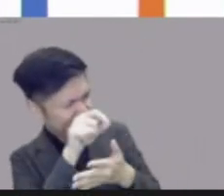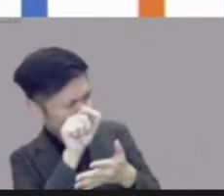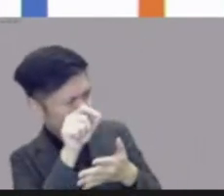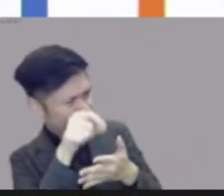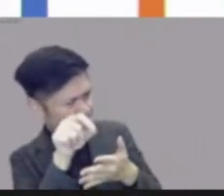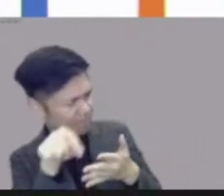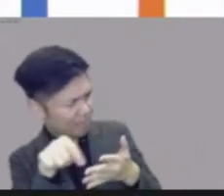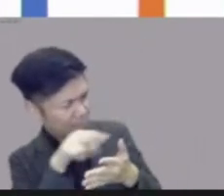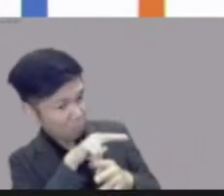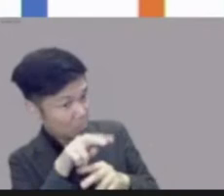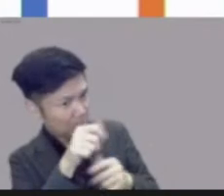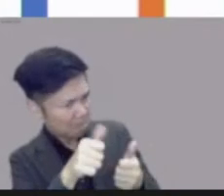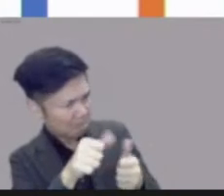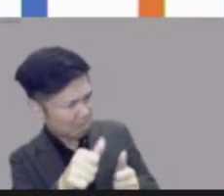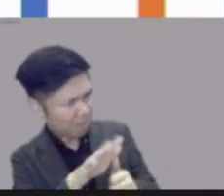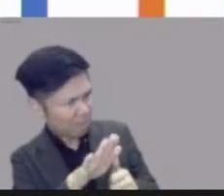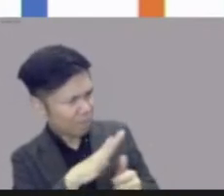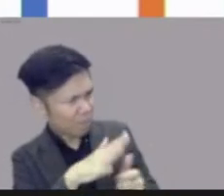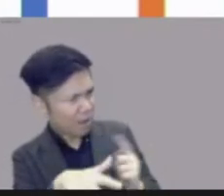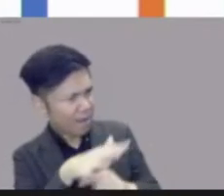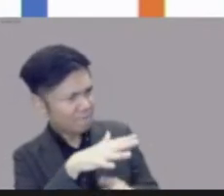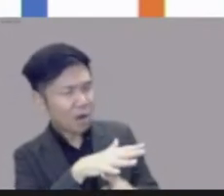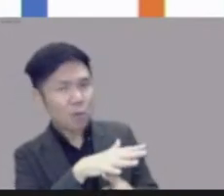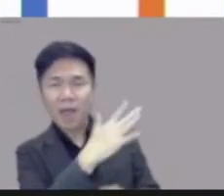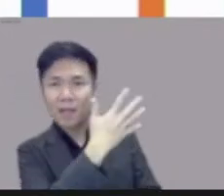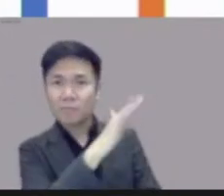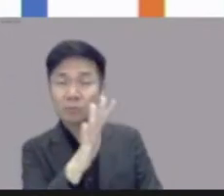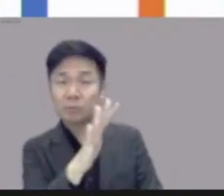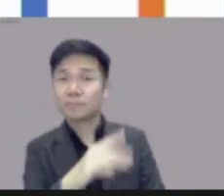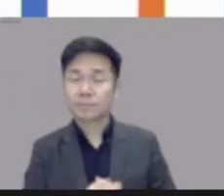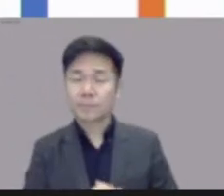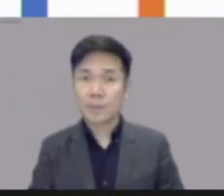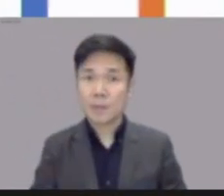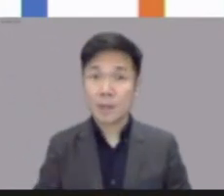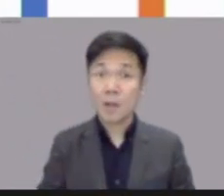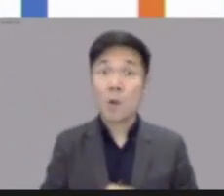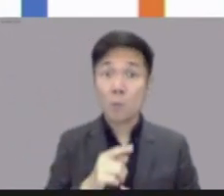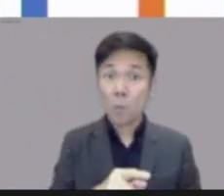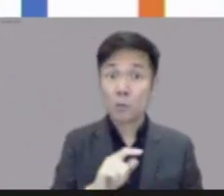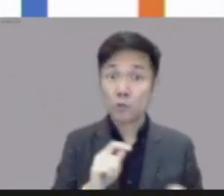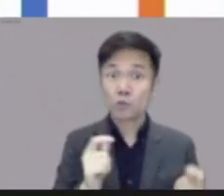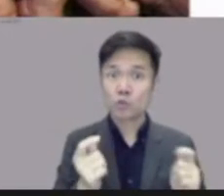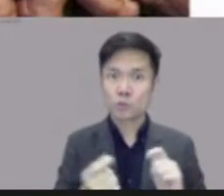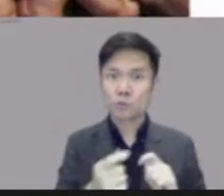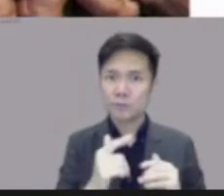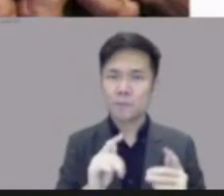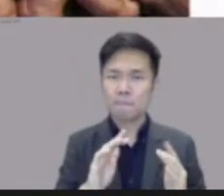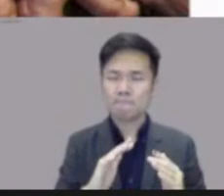both on substantive and procedural environmental rights to help reshape governance competence